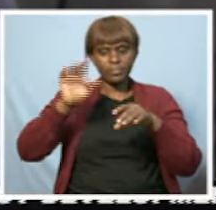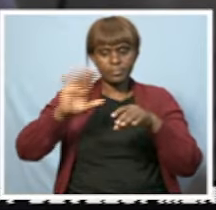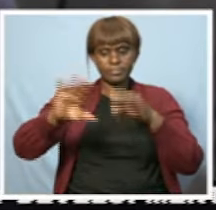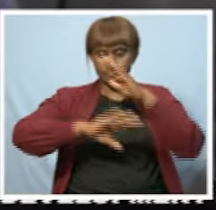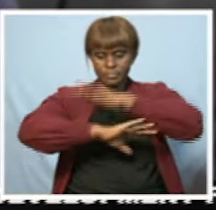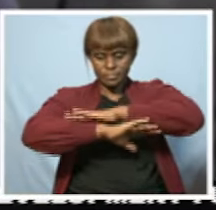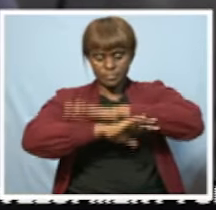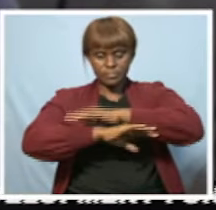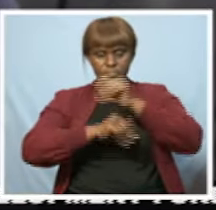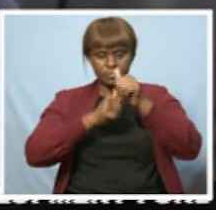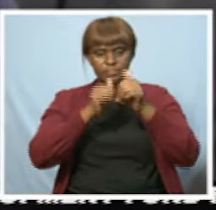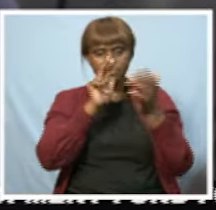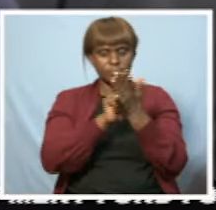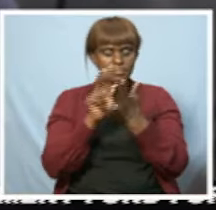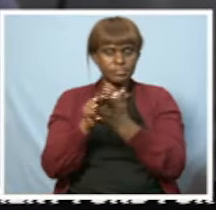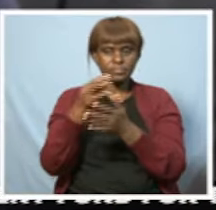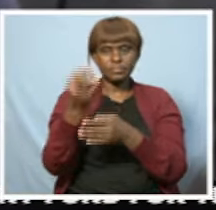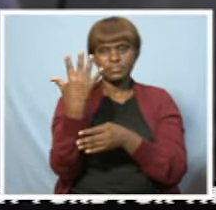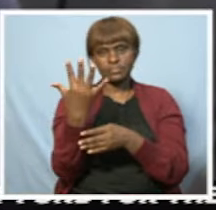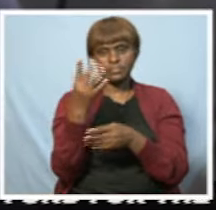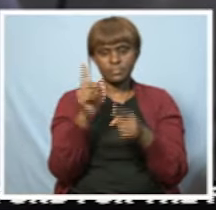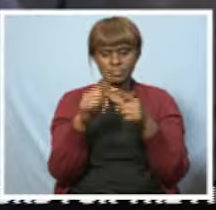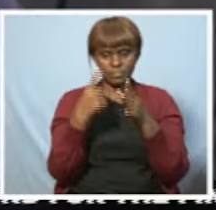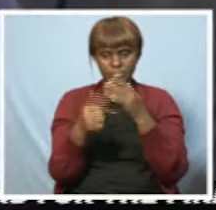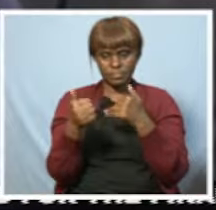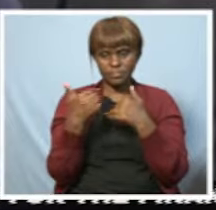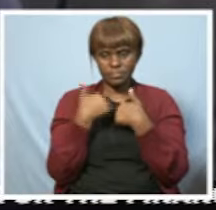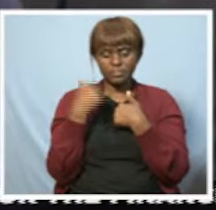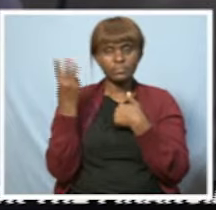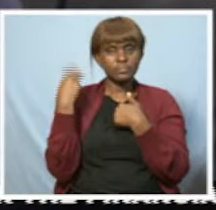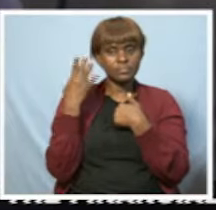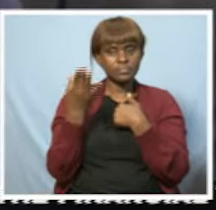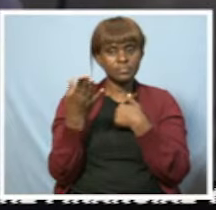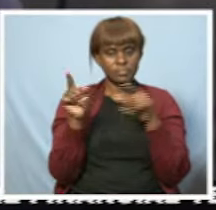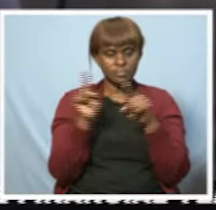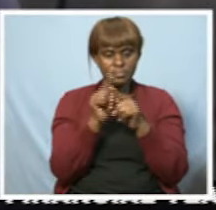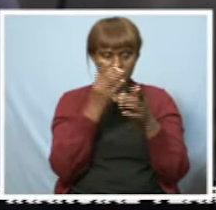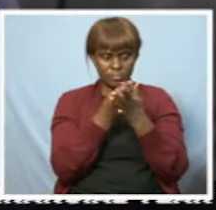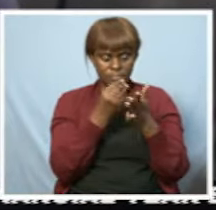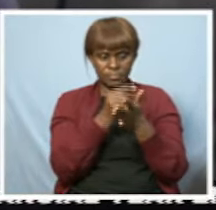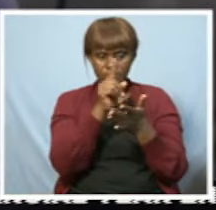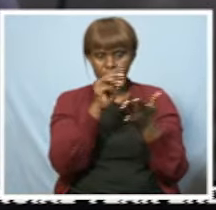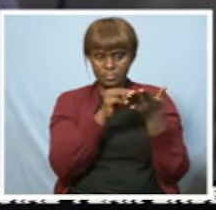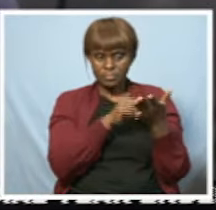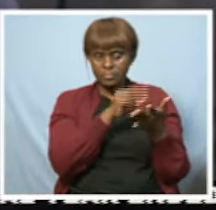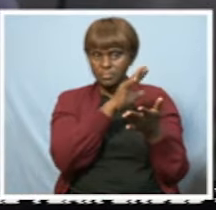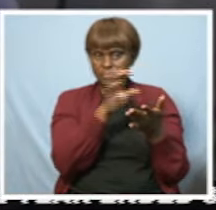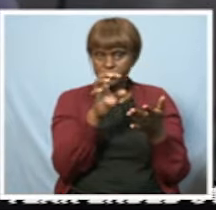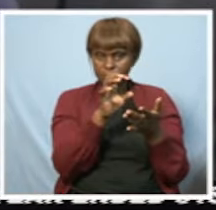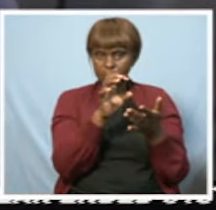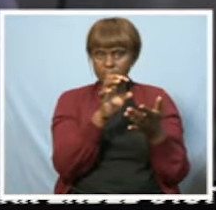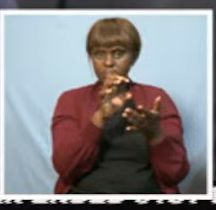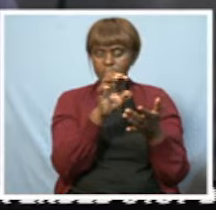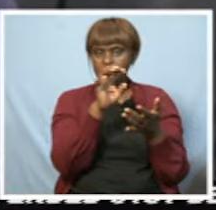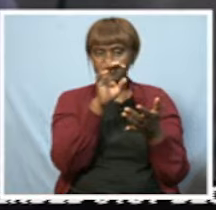desk as per approved of 5. However, there was an amount of